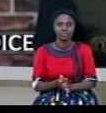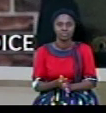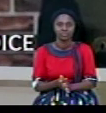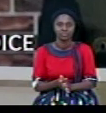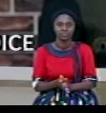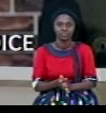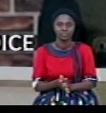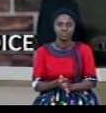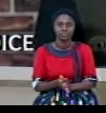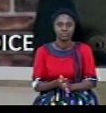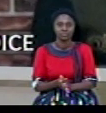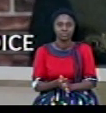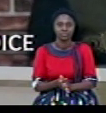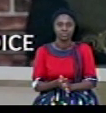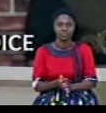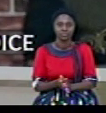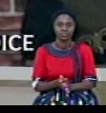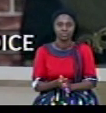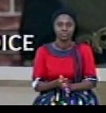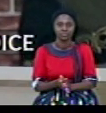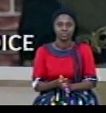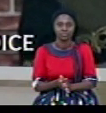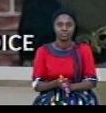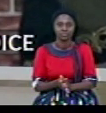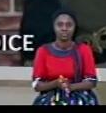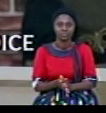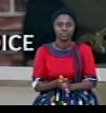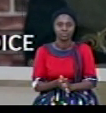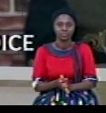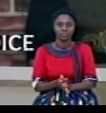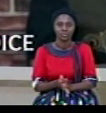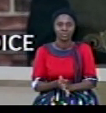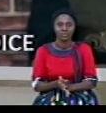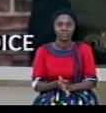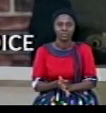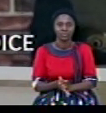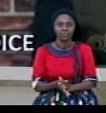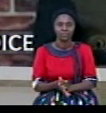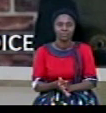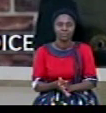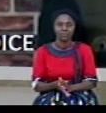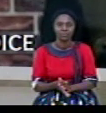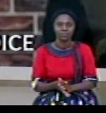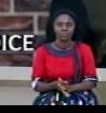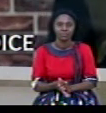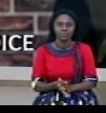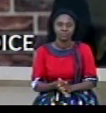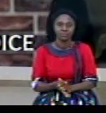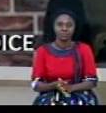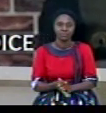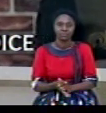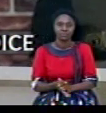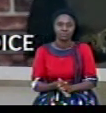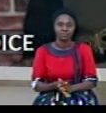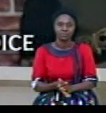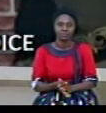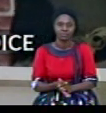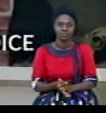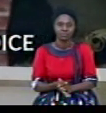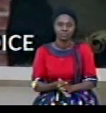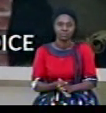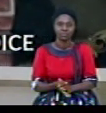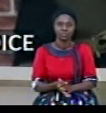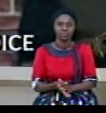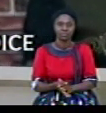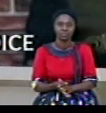possessed. High heaven, thou heard the solemn vow, that vow renew shall daily hear, till in